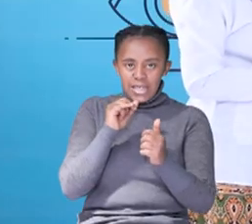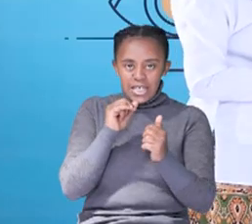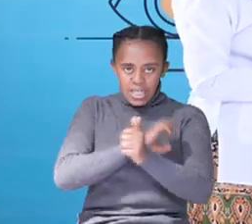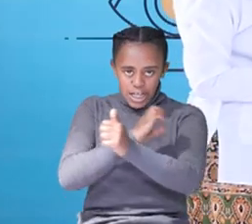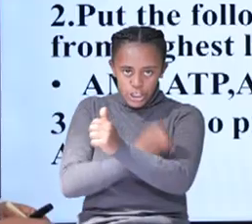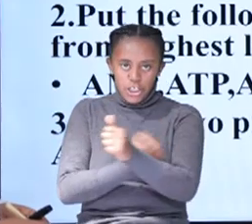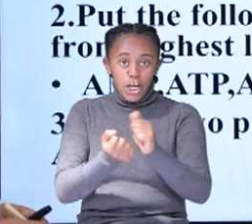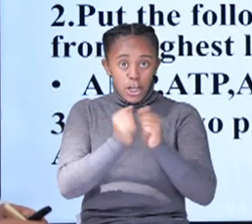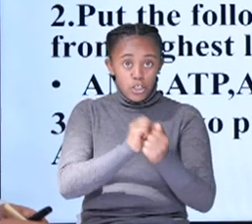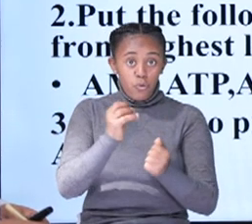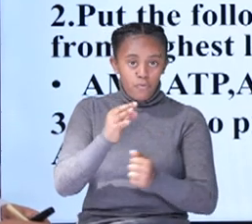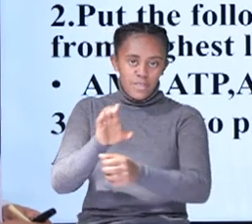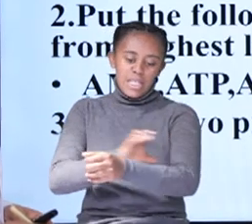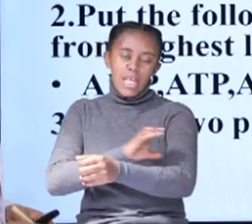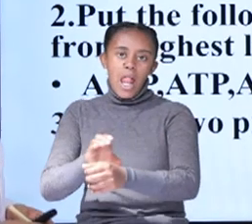currency of the cell.